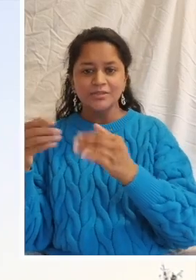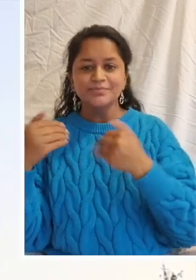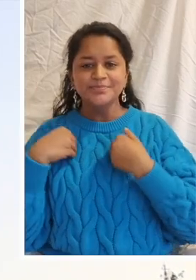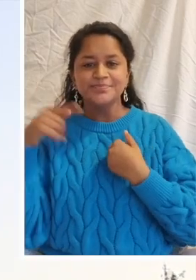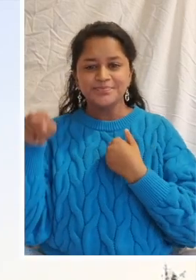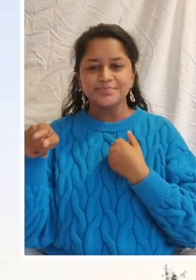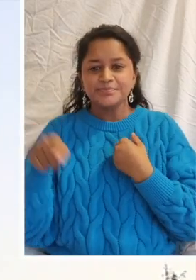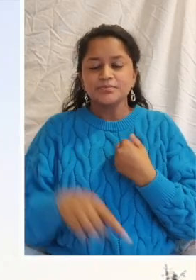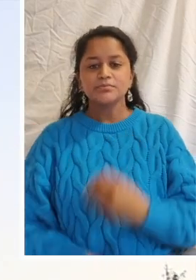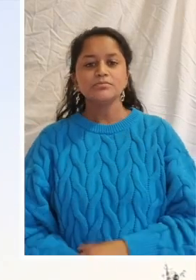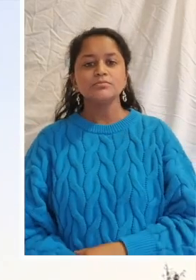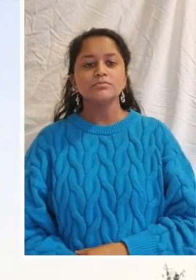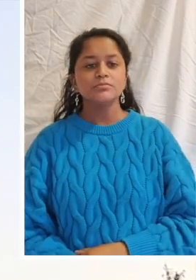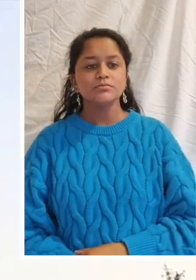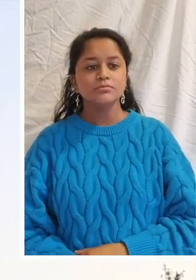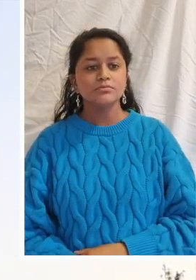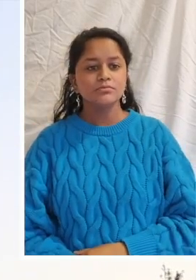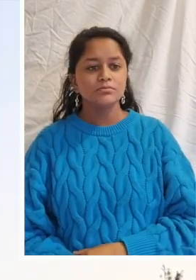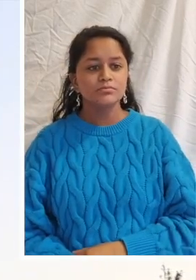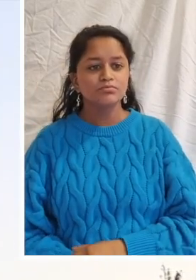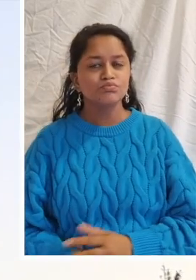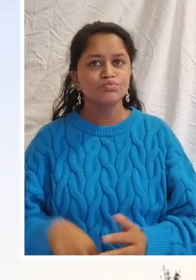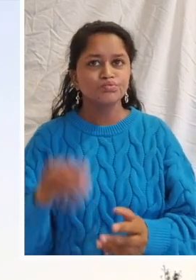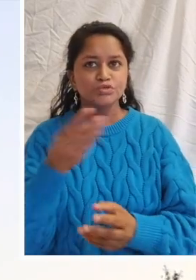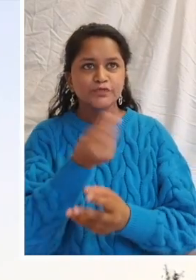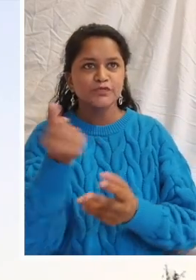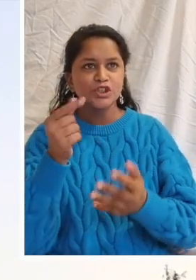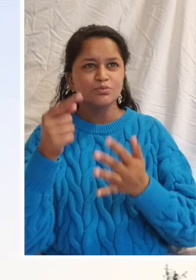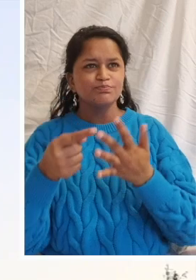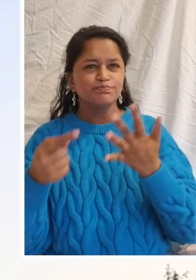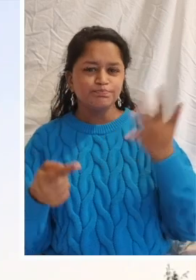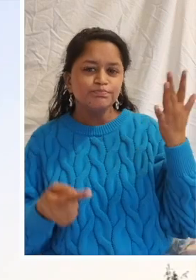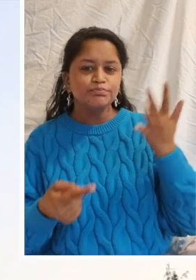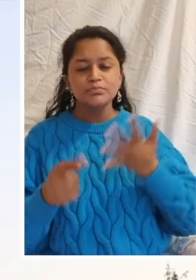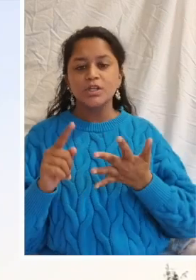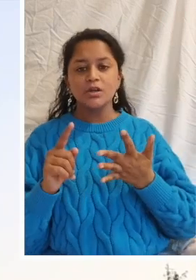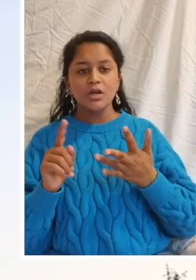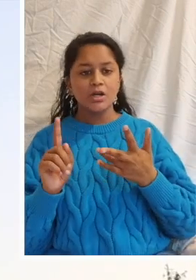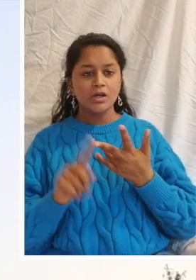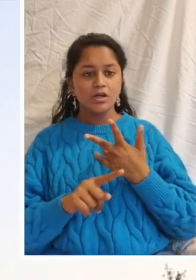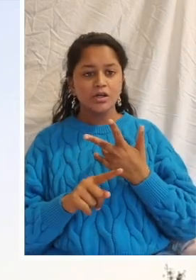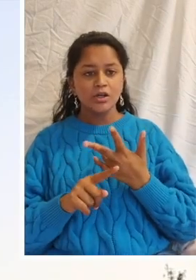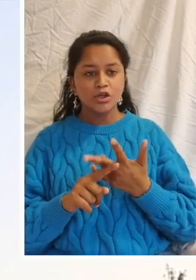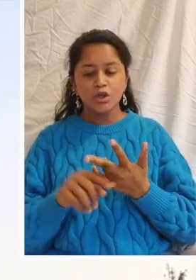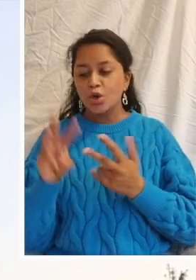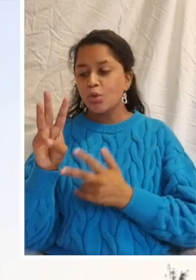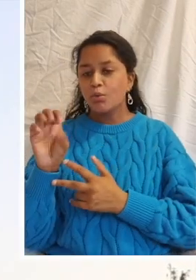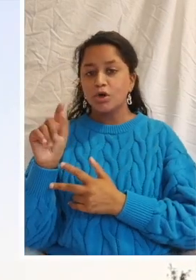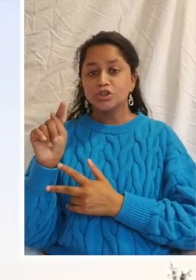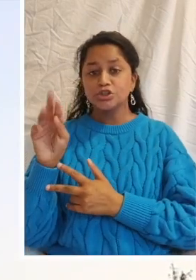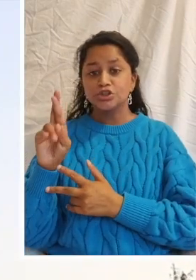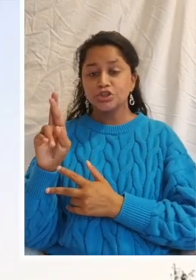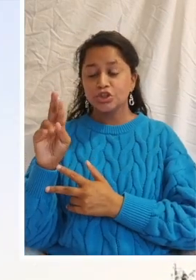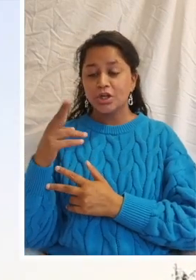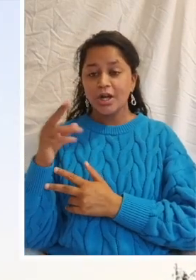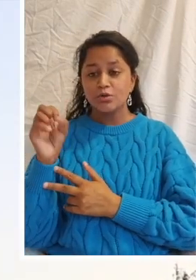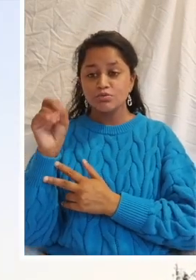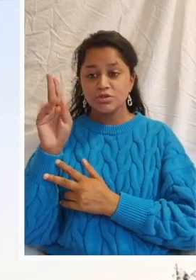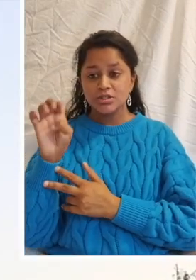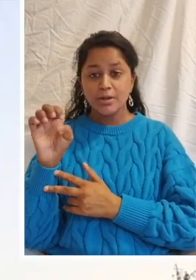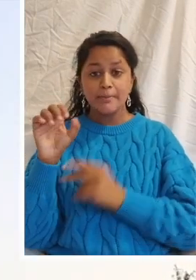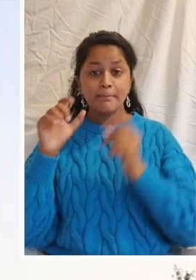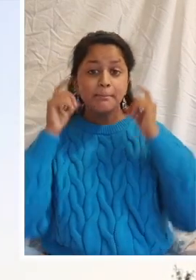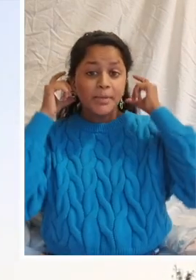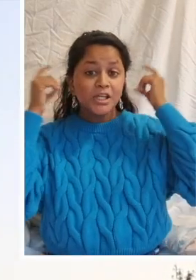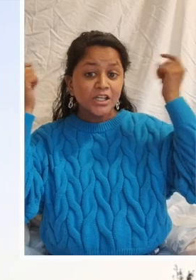reside solely in caves. Like if you go to the Crystal Caves, the bats you will see there most likely will be Jamaican fruit bats.